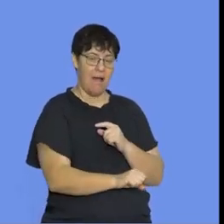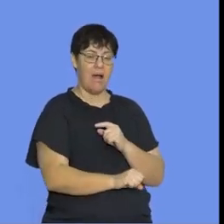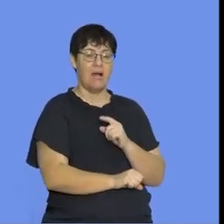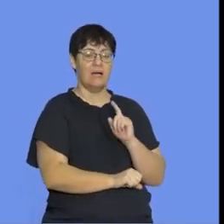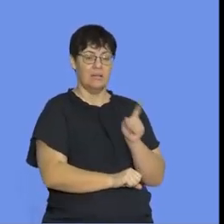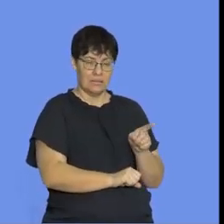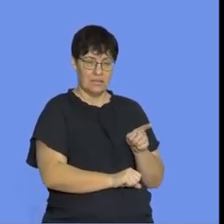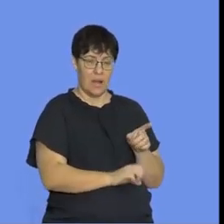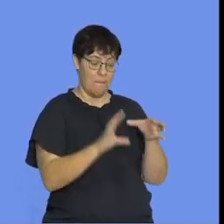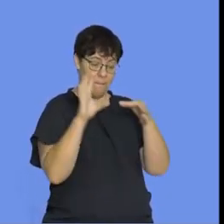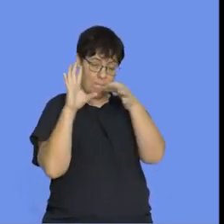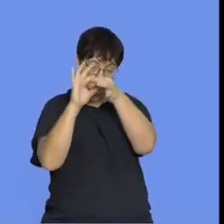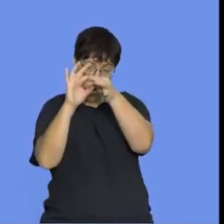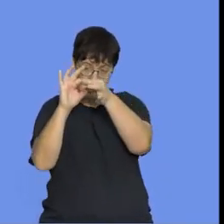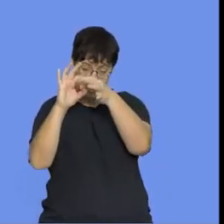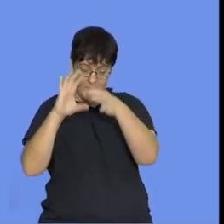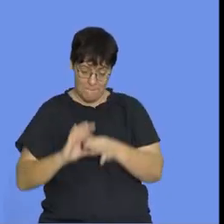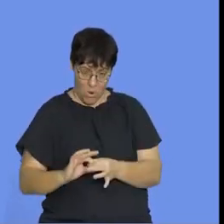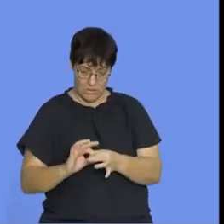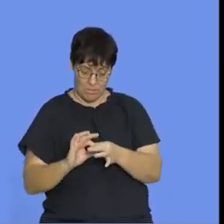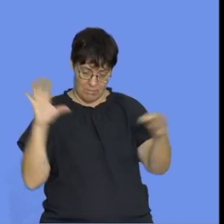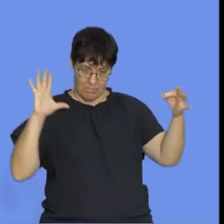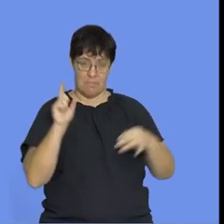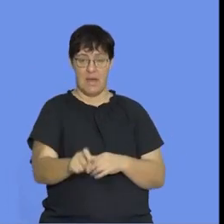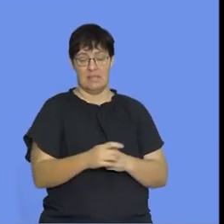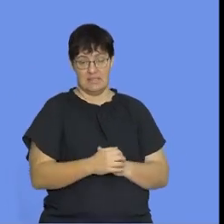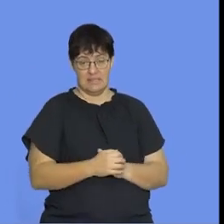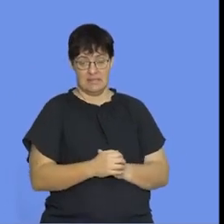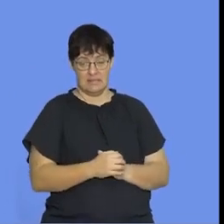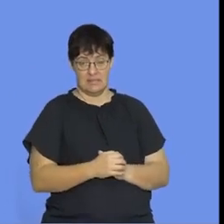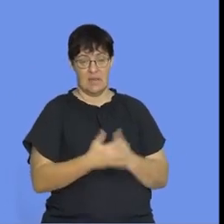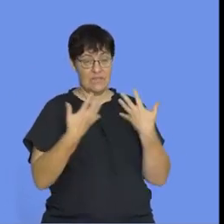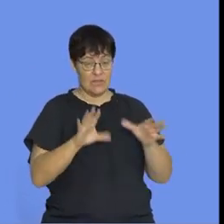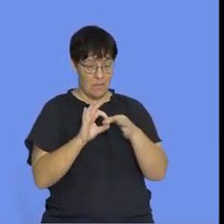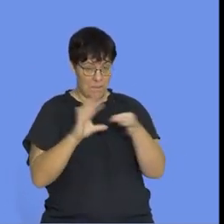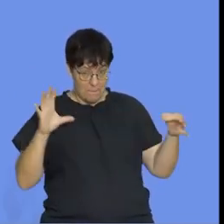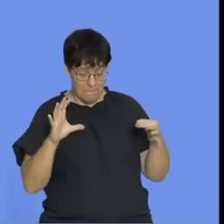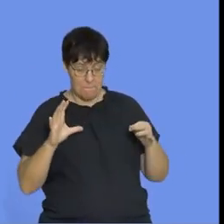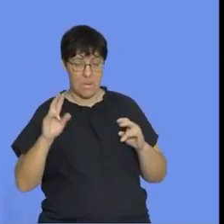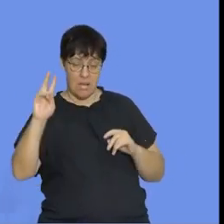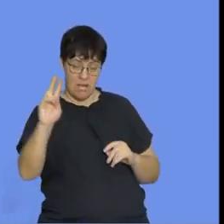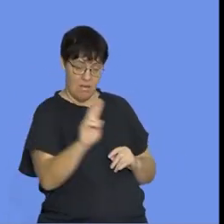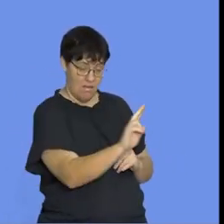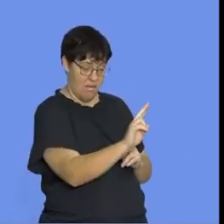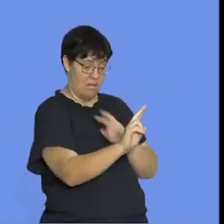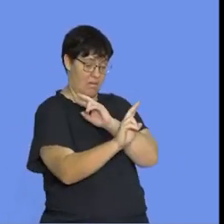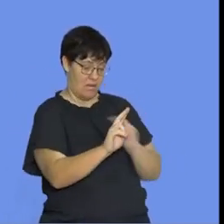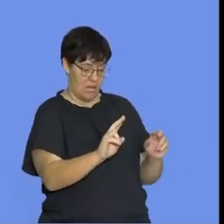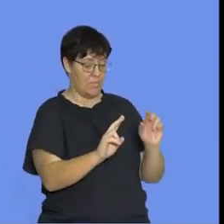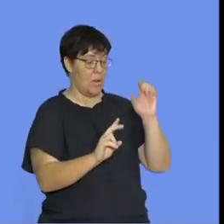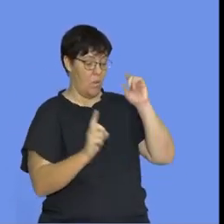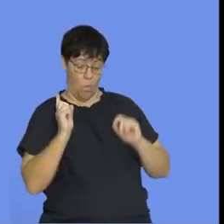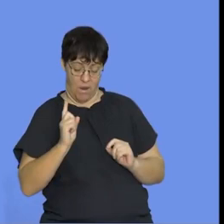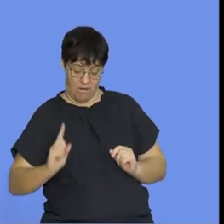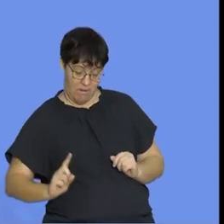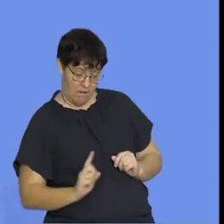actually need to be broken. So once that happens, we are able to then get, molecules of water just like that.